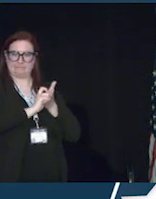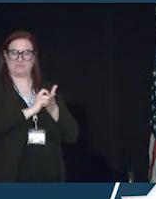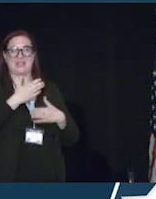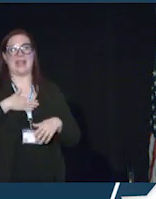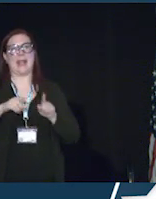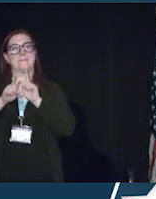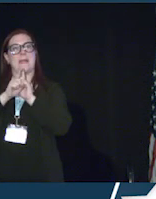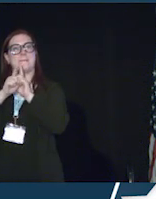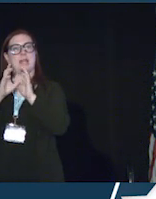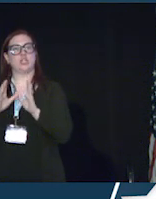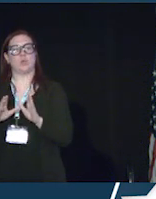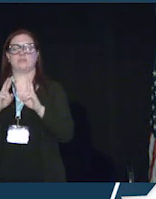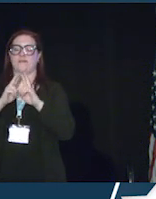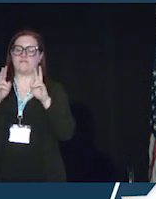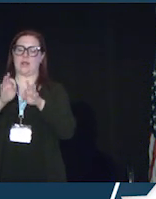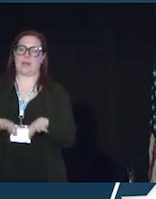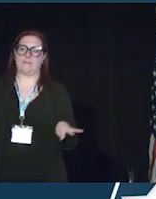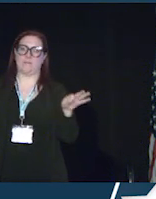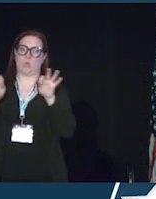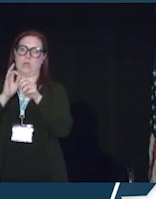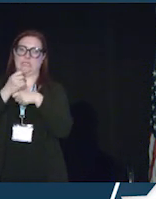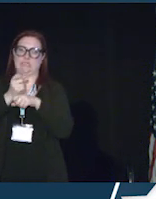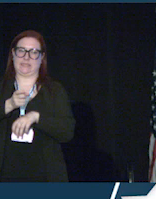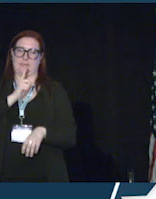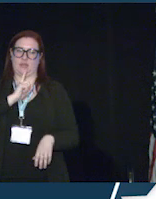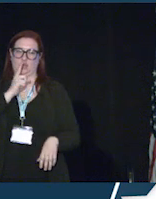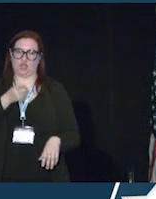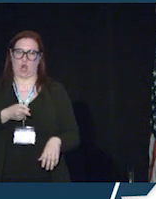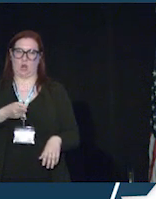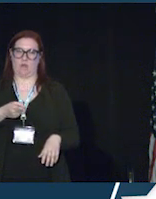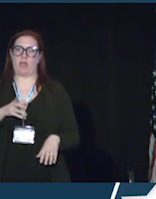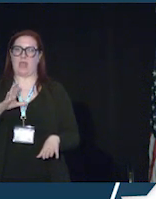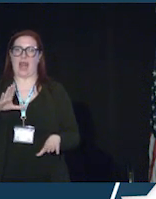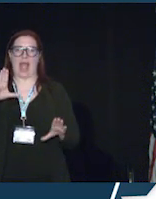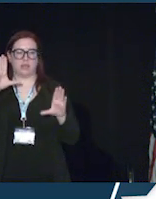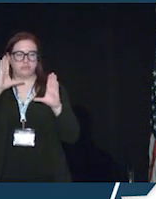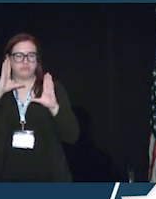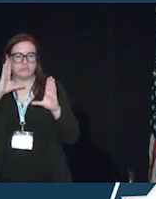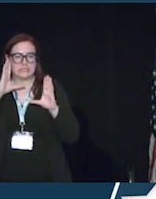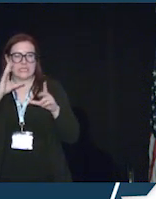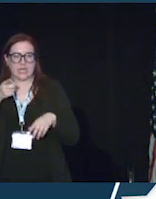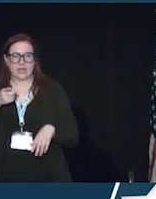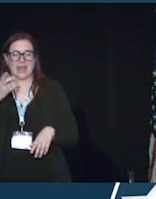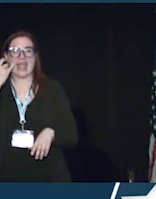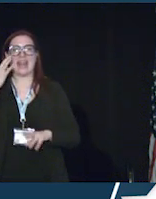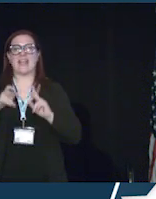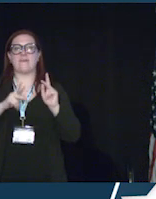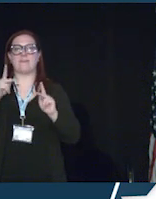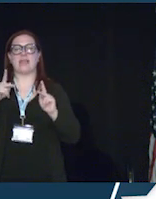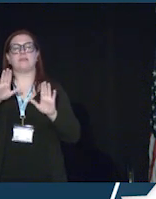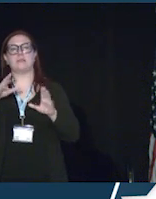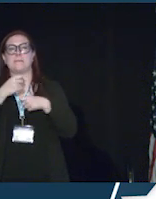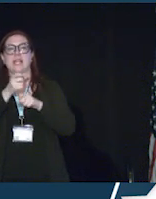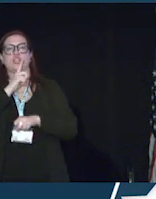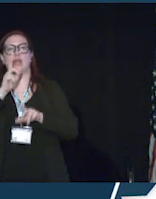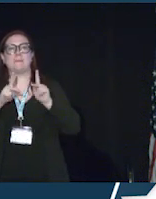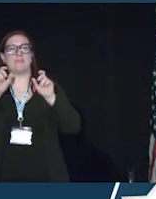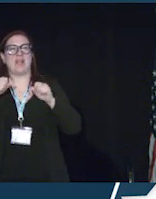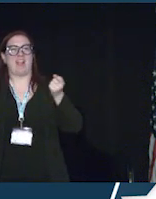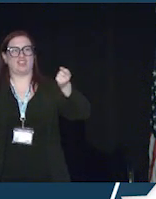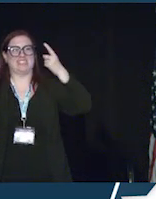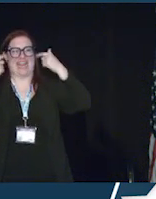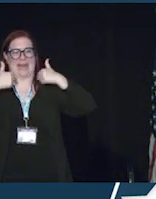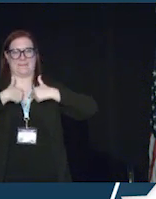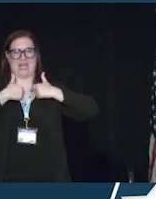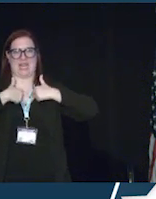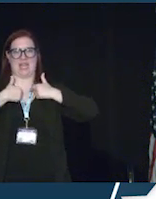feel like it's really important to make sure I am slow, that people can understand me. That way my